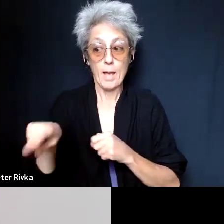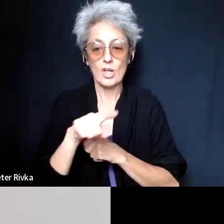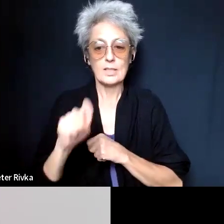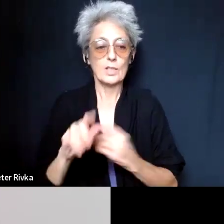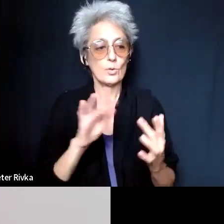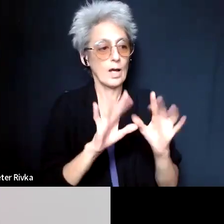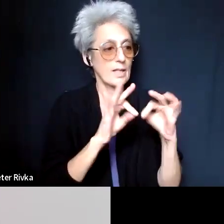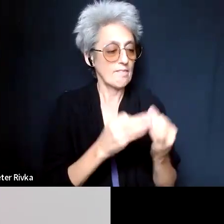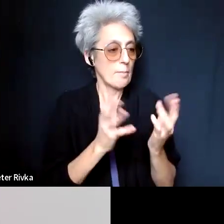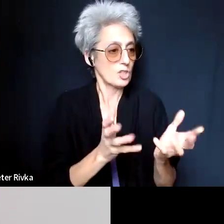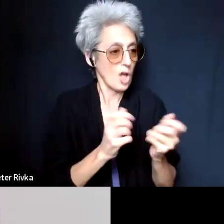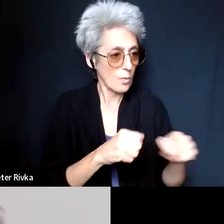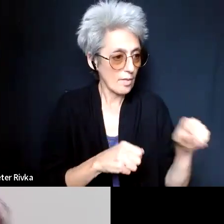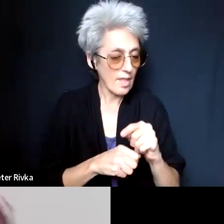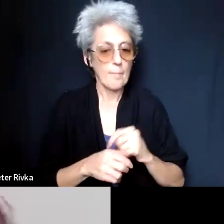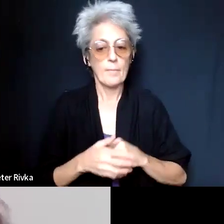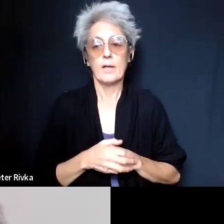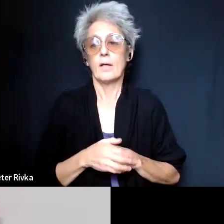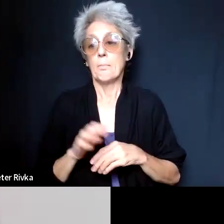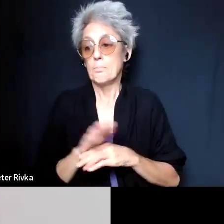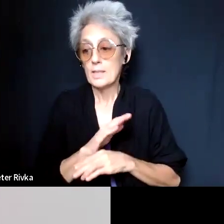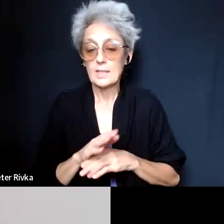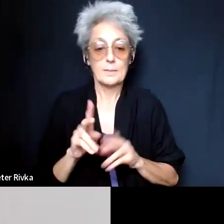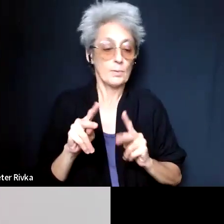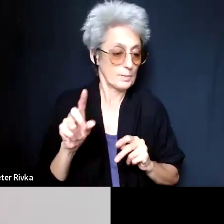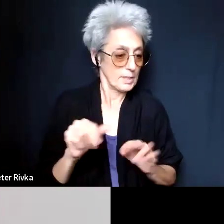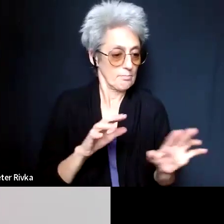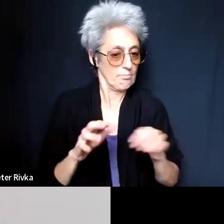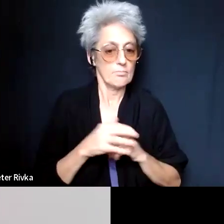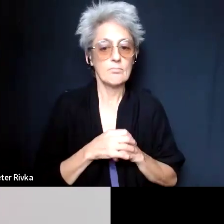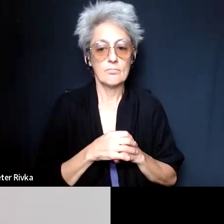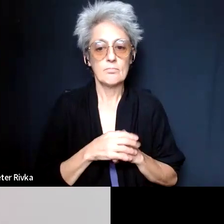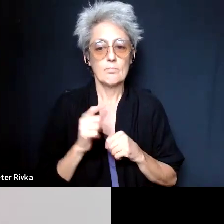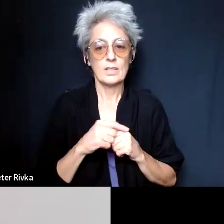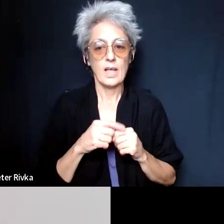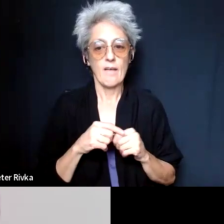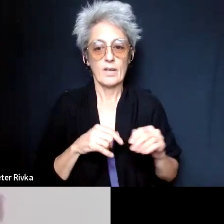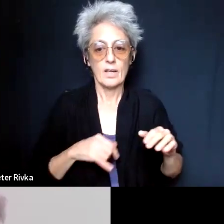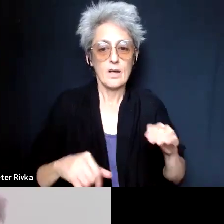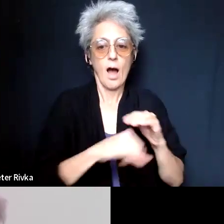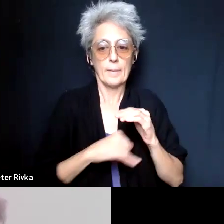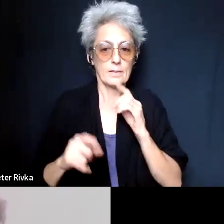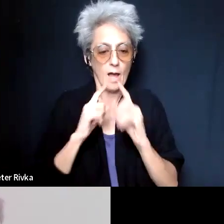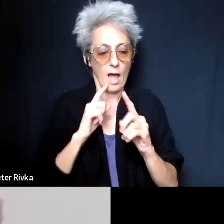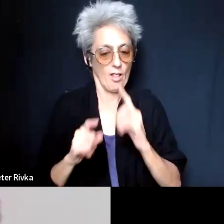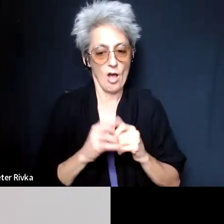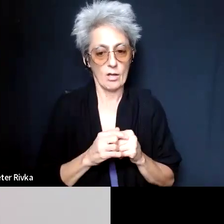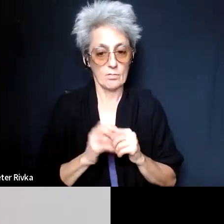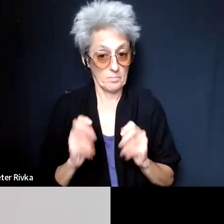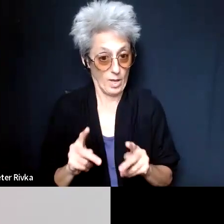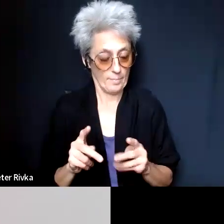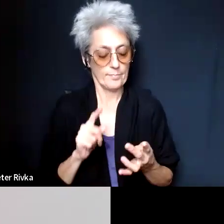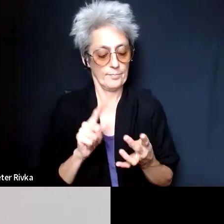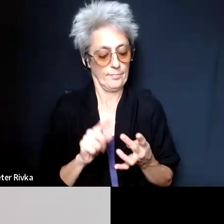people with disabilities, businesses need to be talking, that we need to have a common dialogue. Okay, the second thing